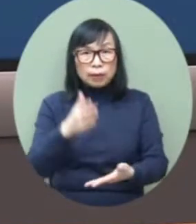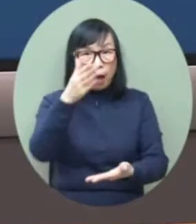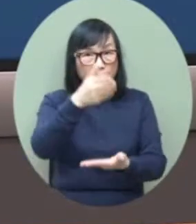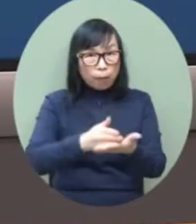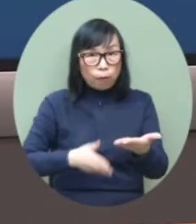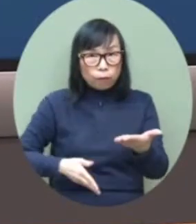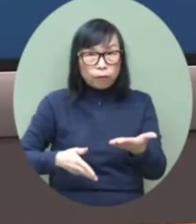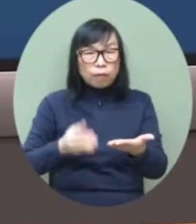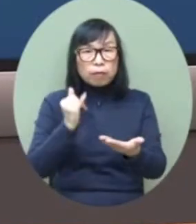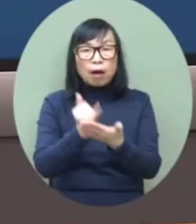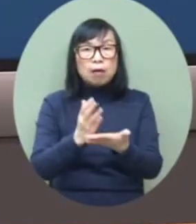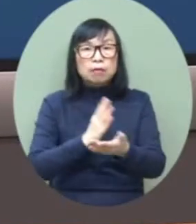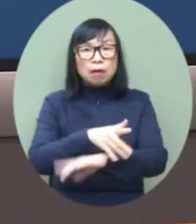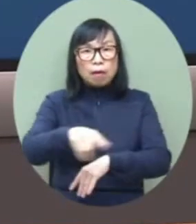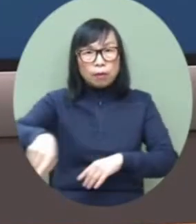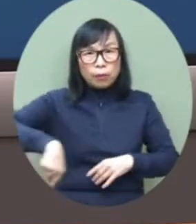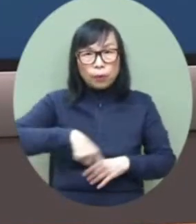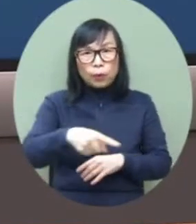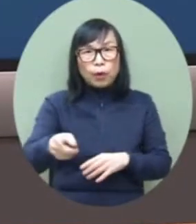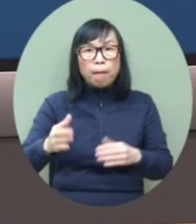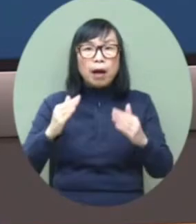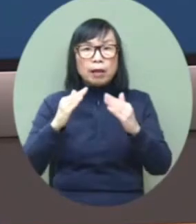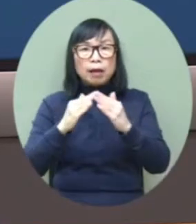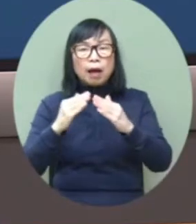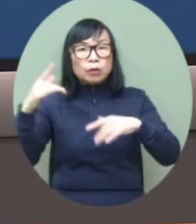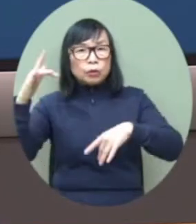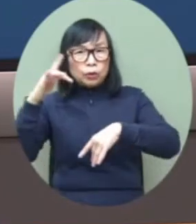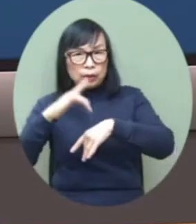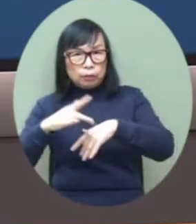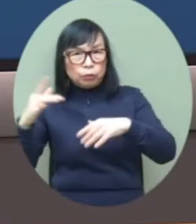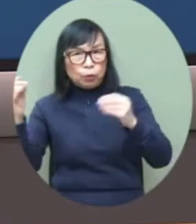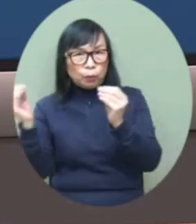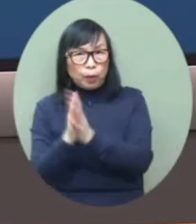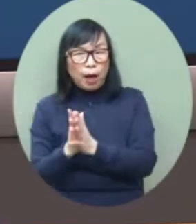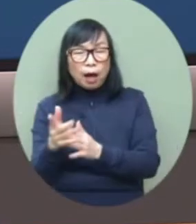are preliminary confirmed positive. These